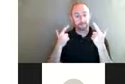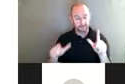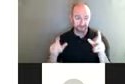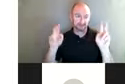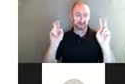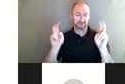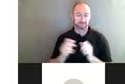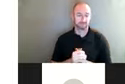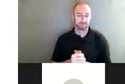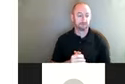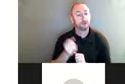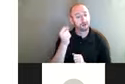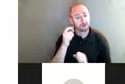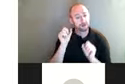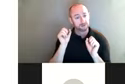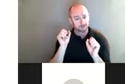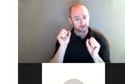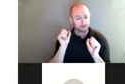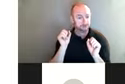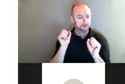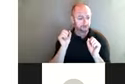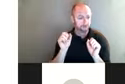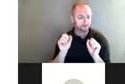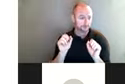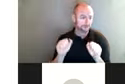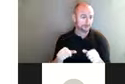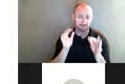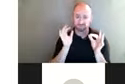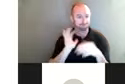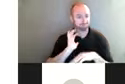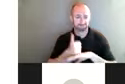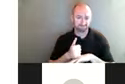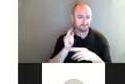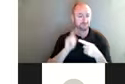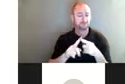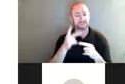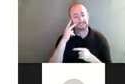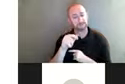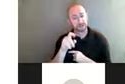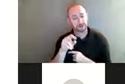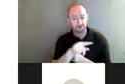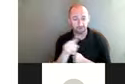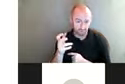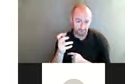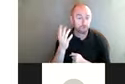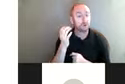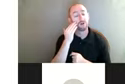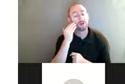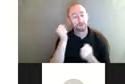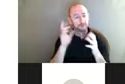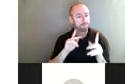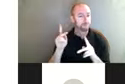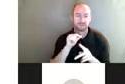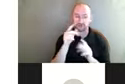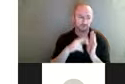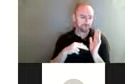there's nothing that says you can't put the class breaks anywhere you want. So you could adjust until you see the pattern you want, because we know that a lot of people aren't really going to